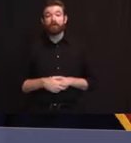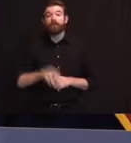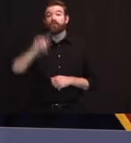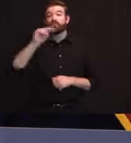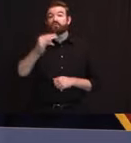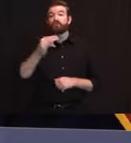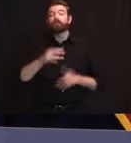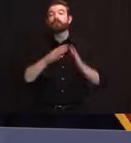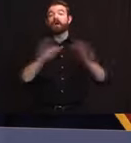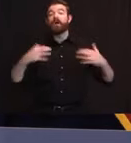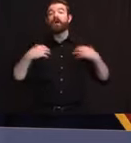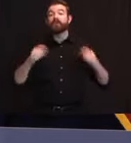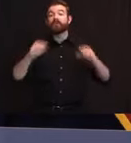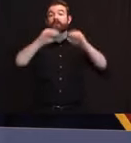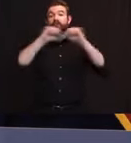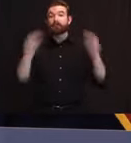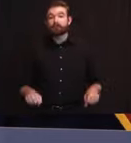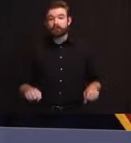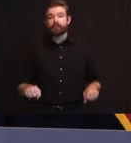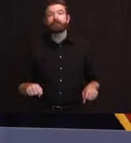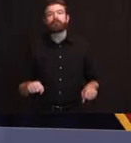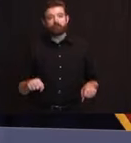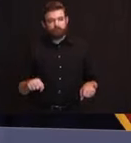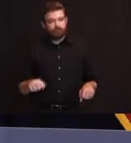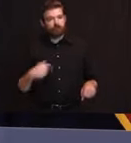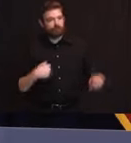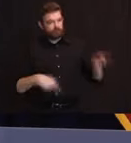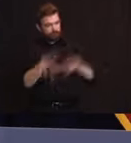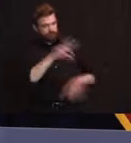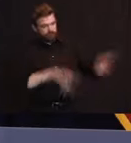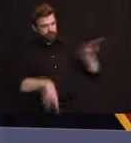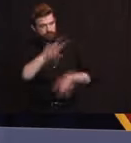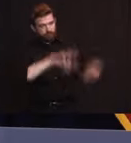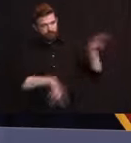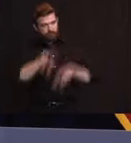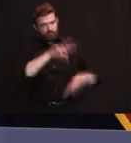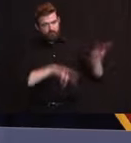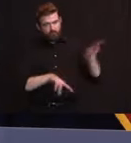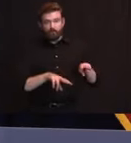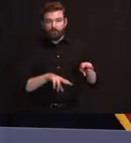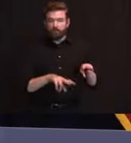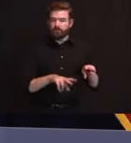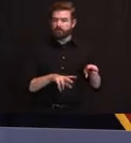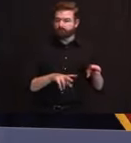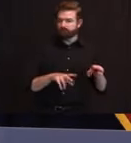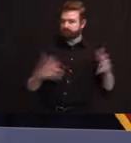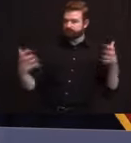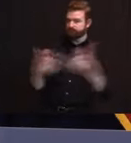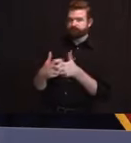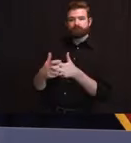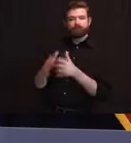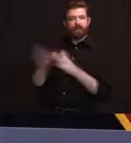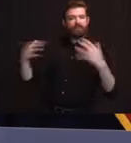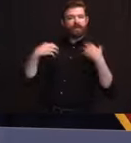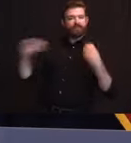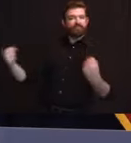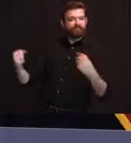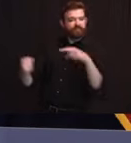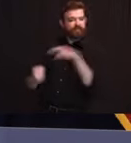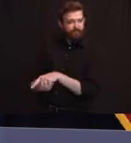insight on the importance of their roles in the contact tracing corps. They will be educated on confidentiality